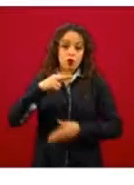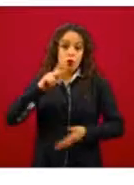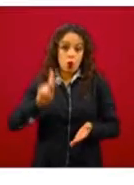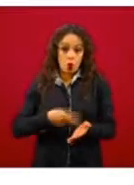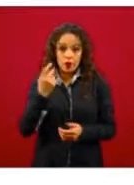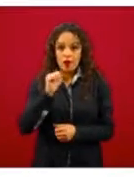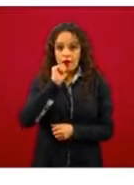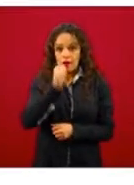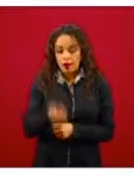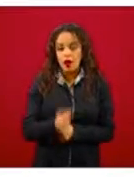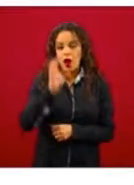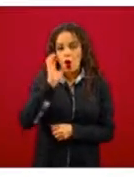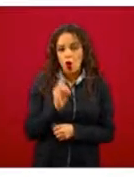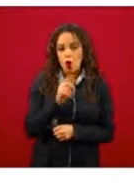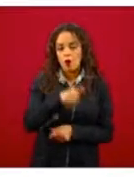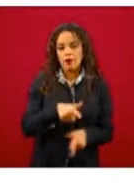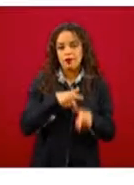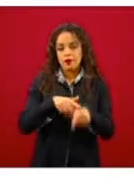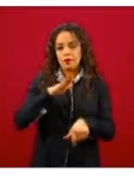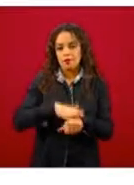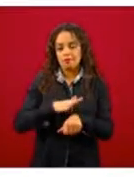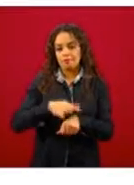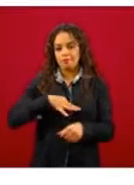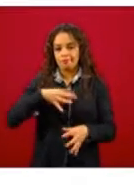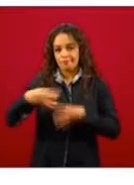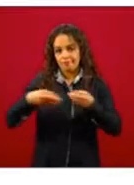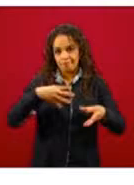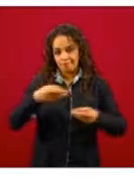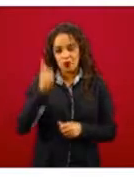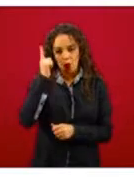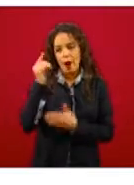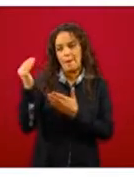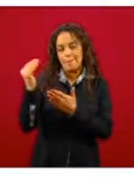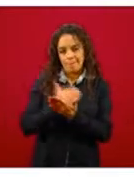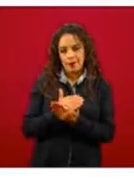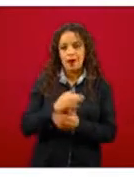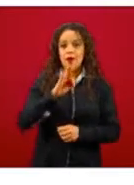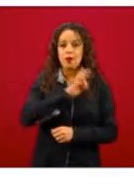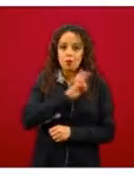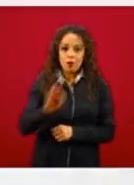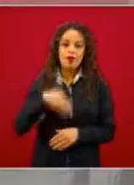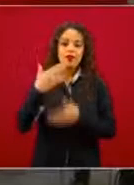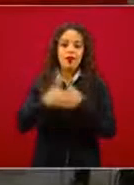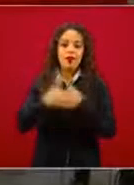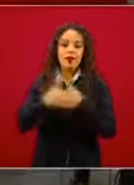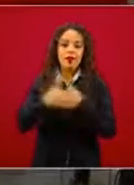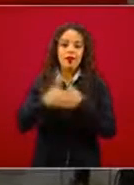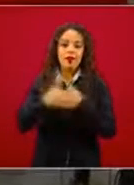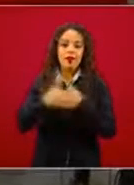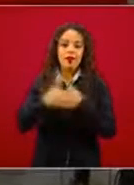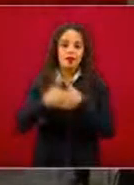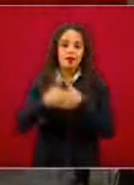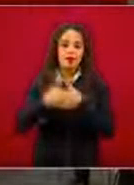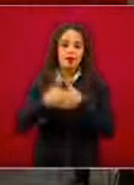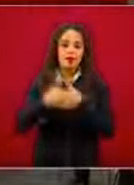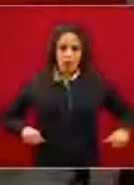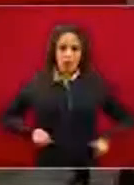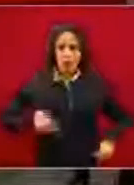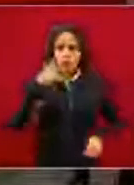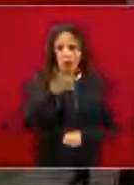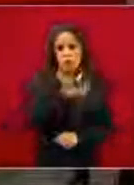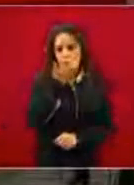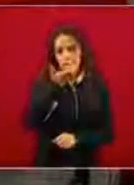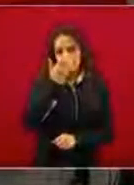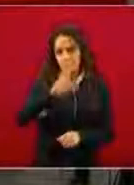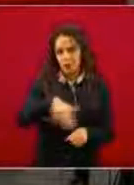reduce their emergency and the risk to continue to exhibit symptoms from coronavirus,